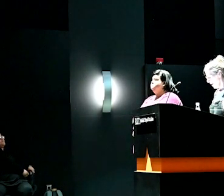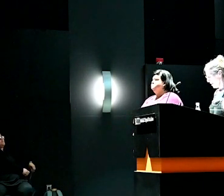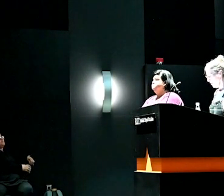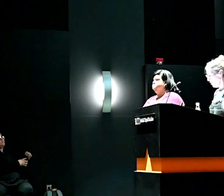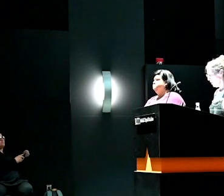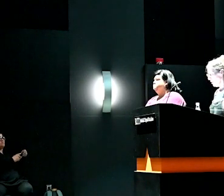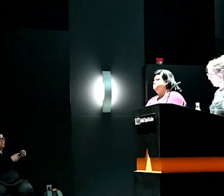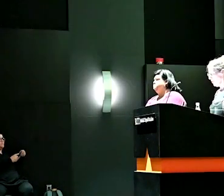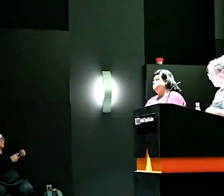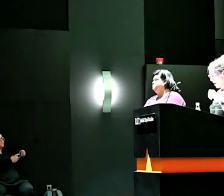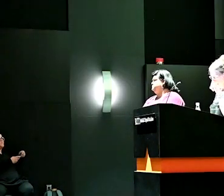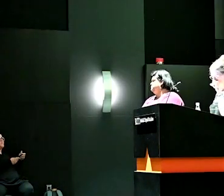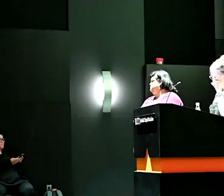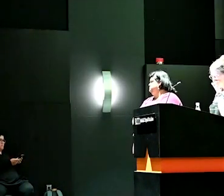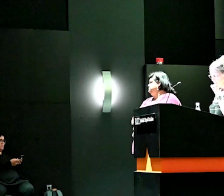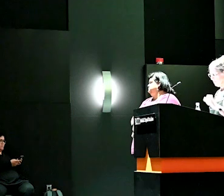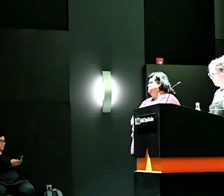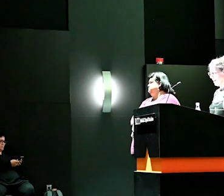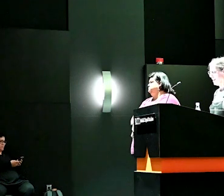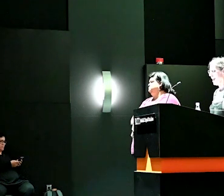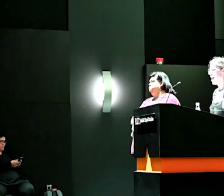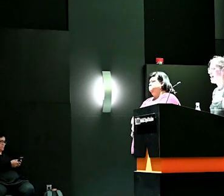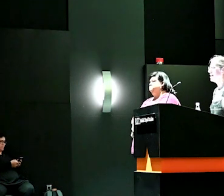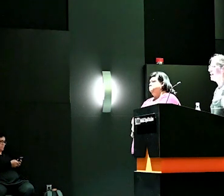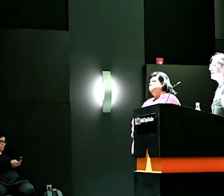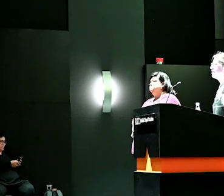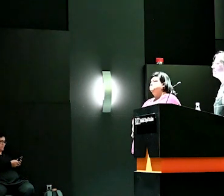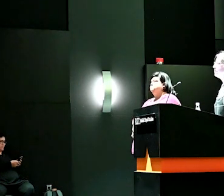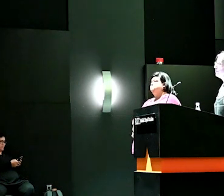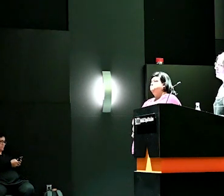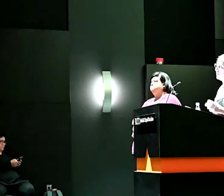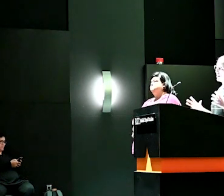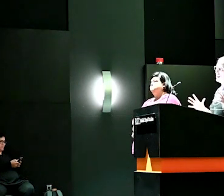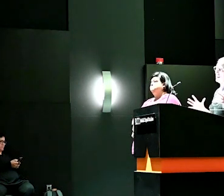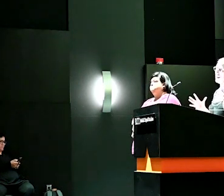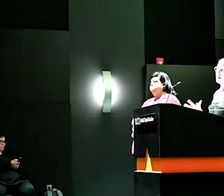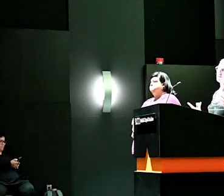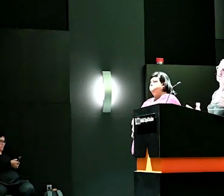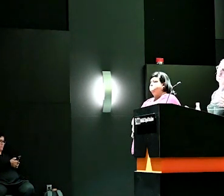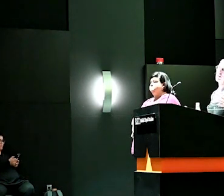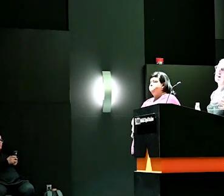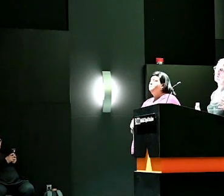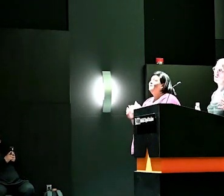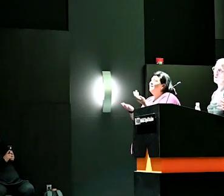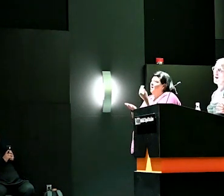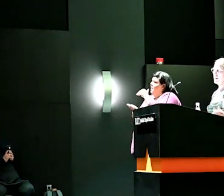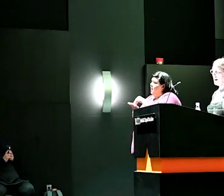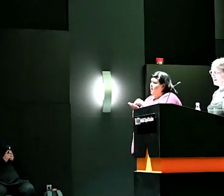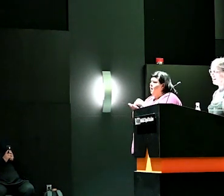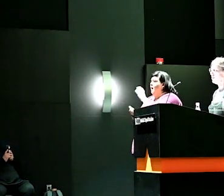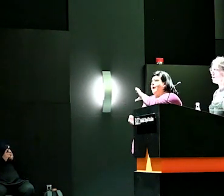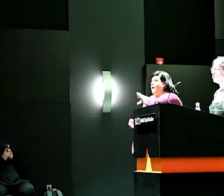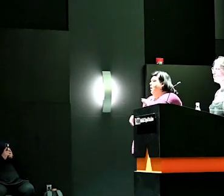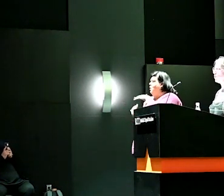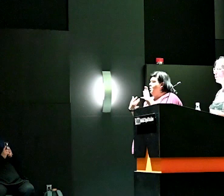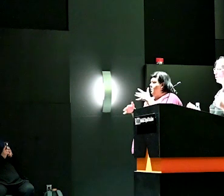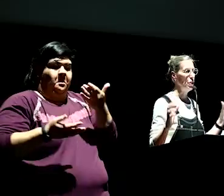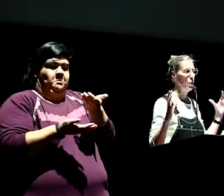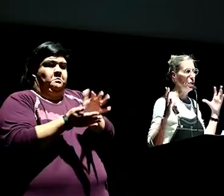went on to, again, the characters became so iconic